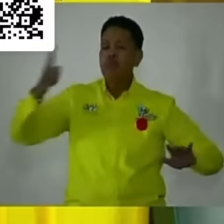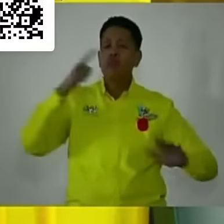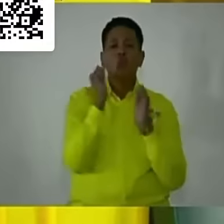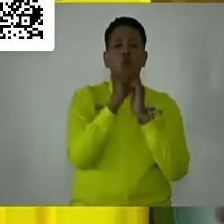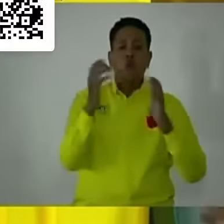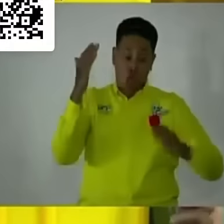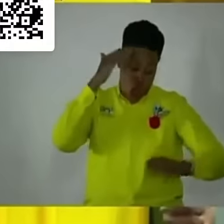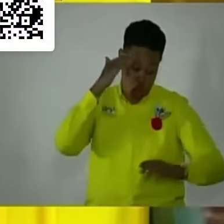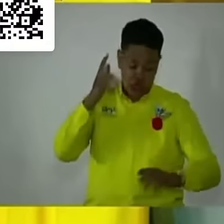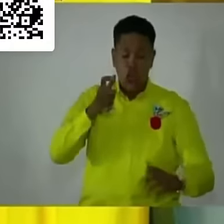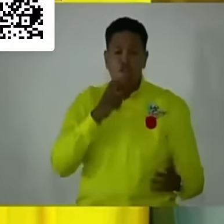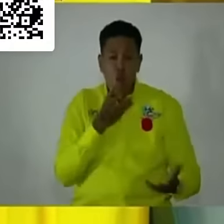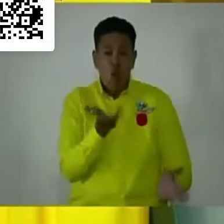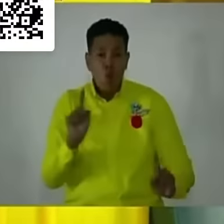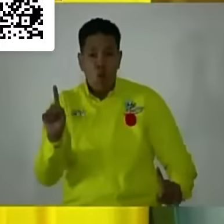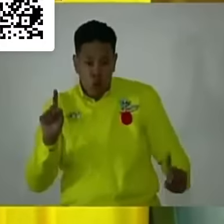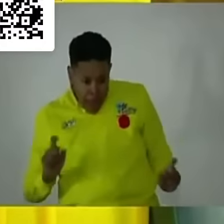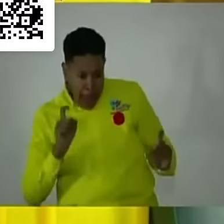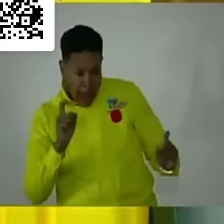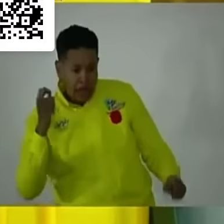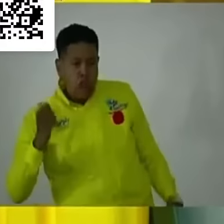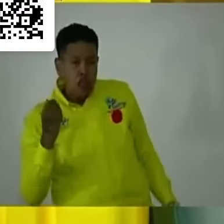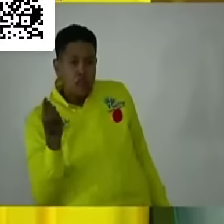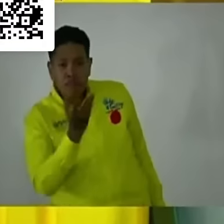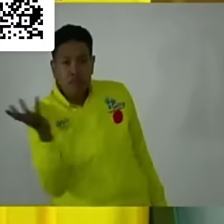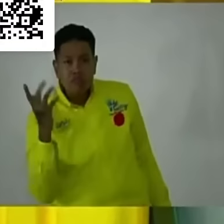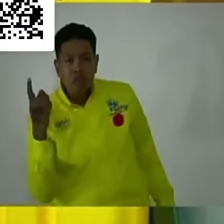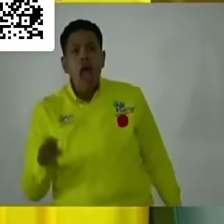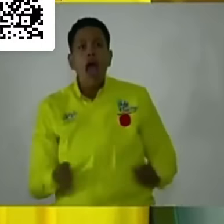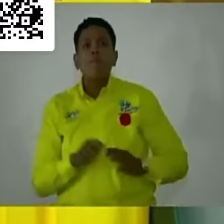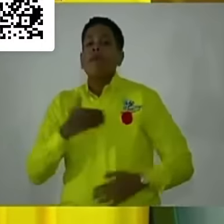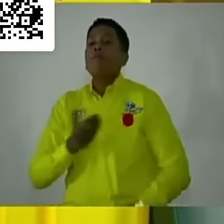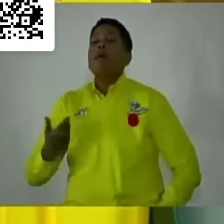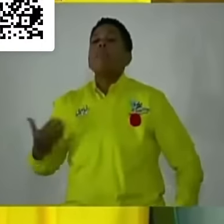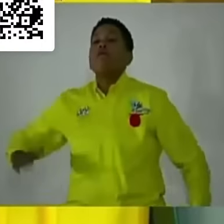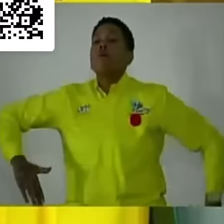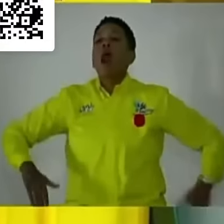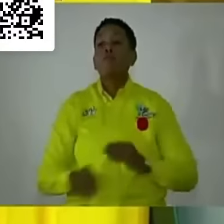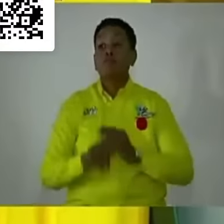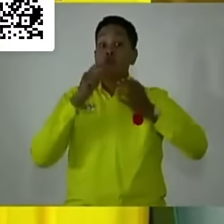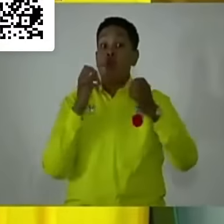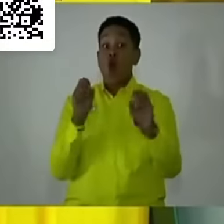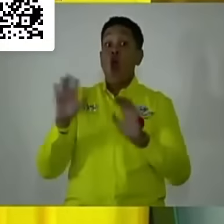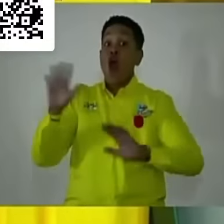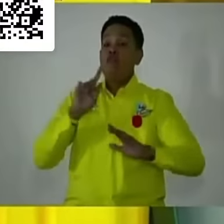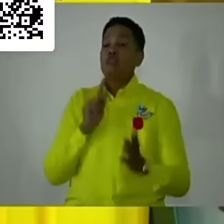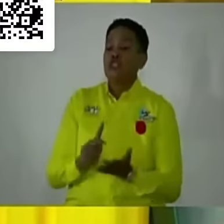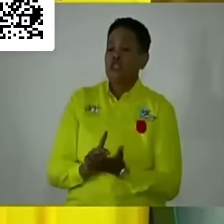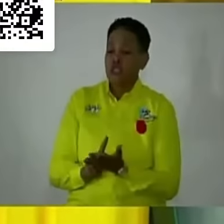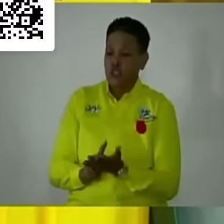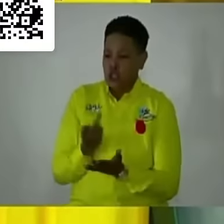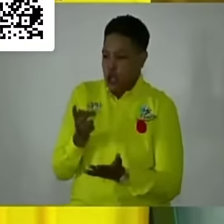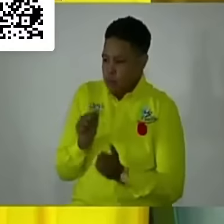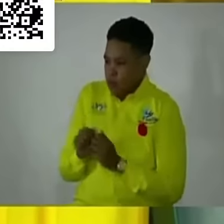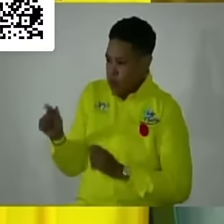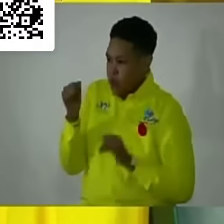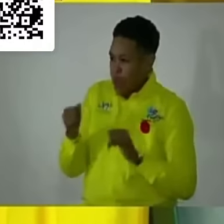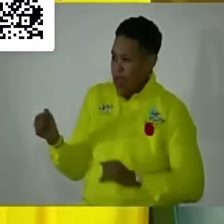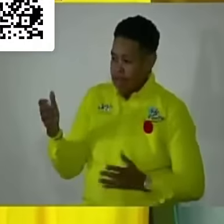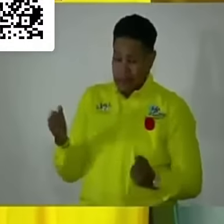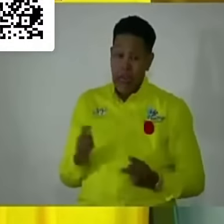of whom they gave the scholarships to, that the member of parliament office double dip with those individuals,